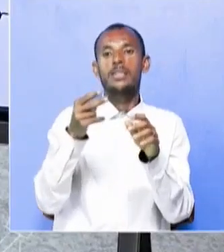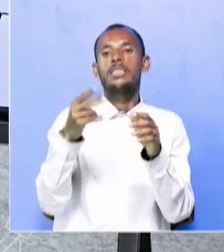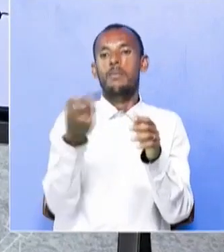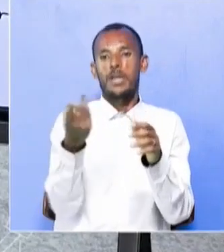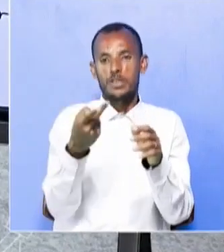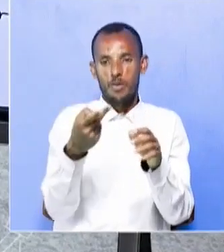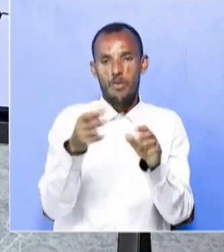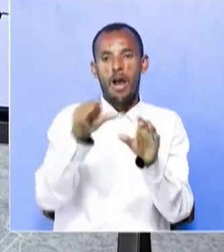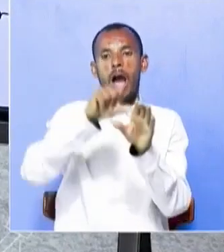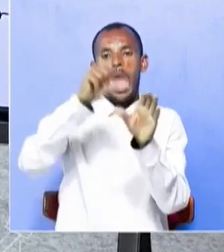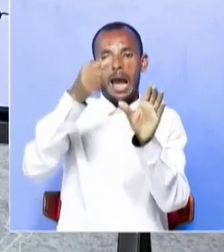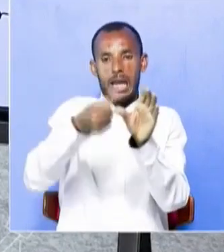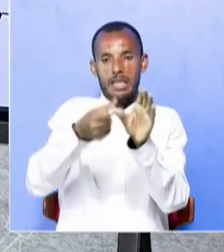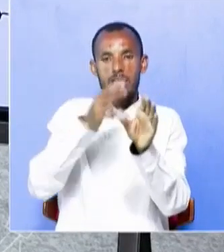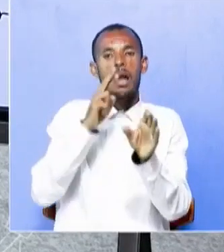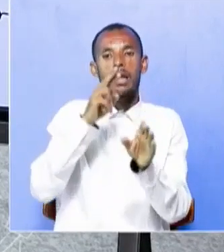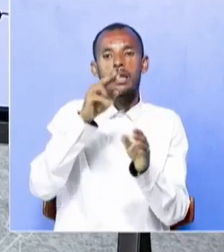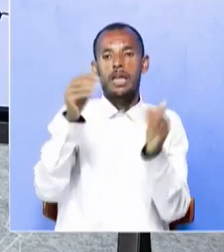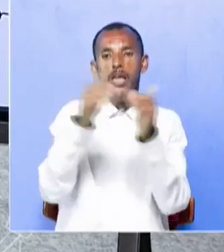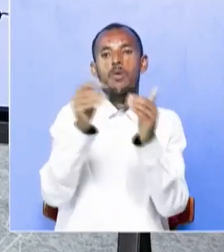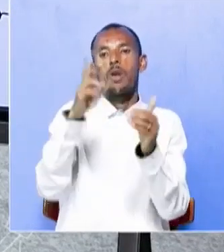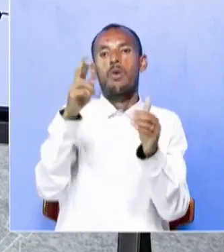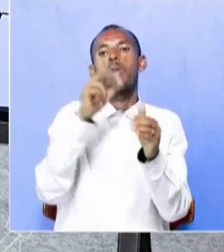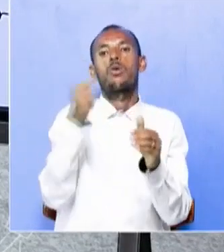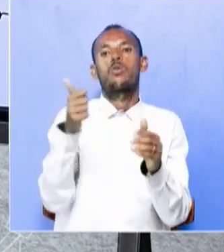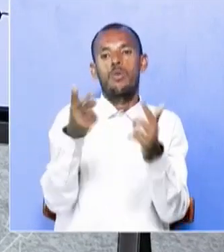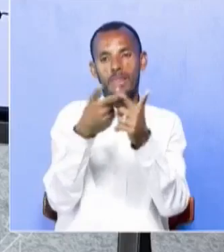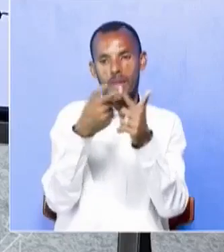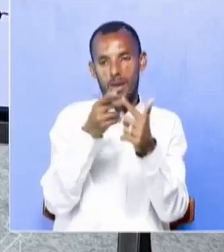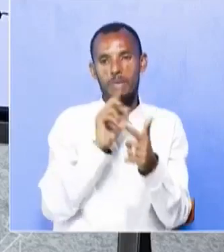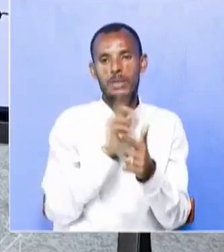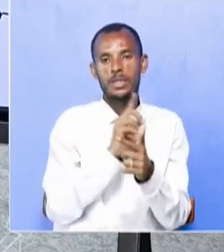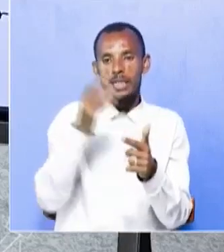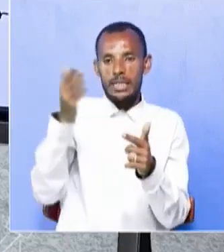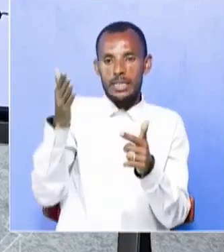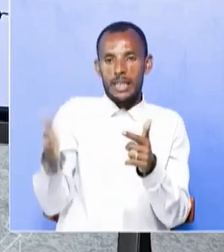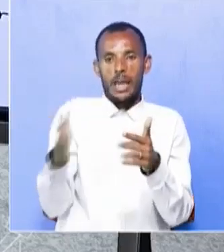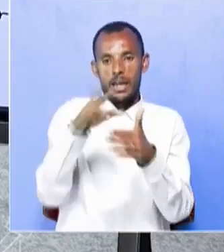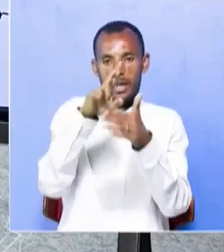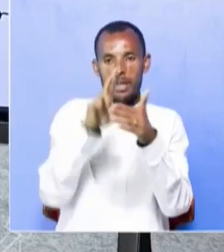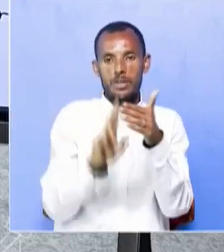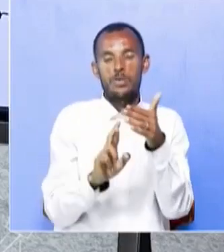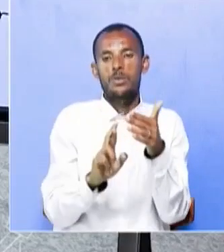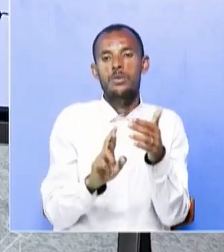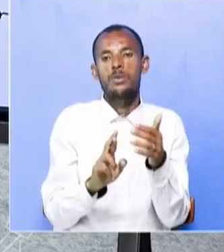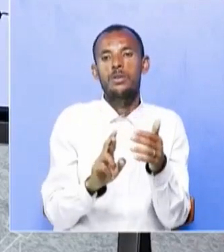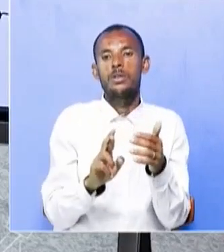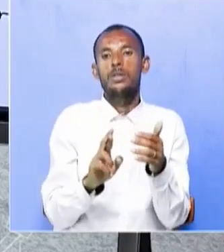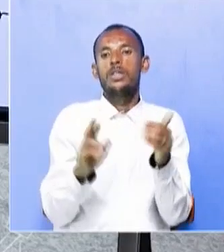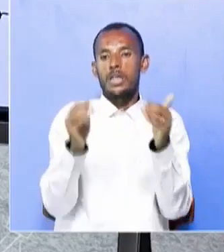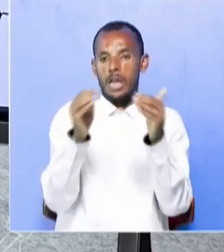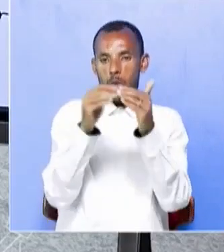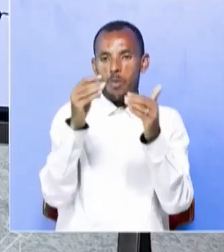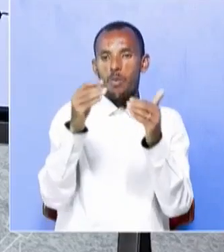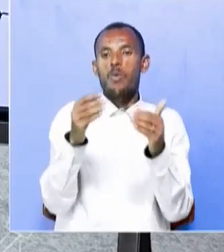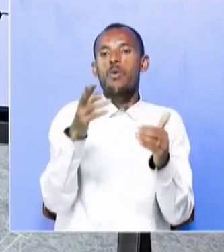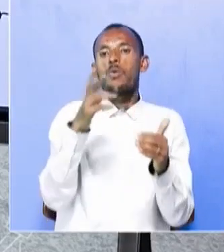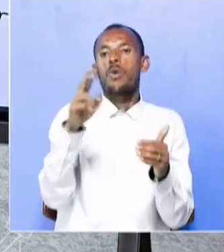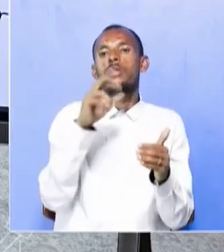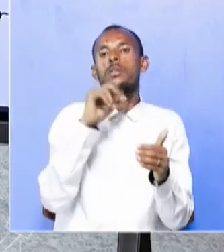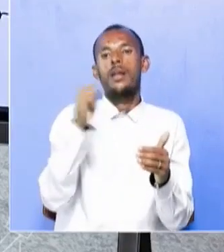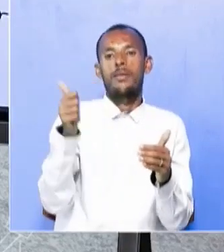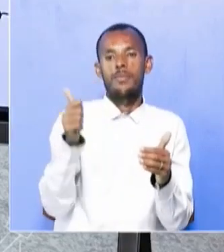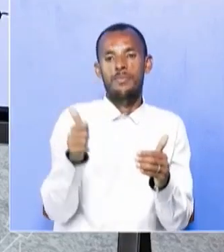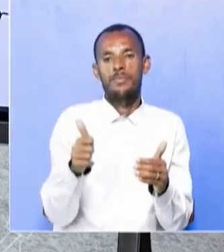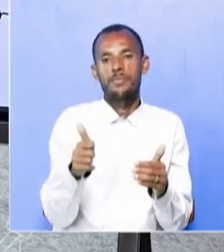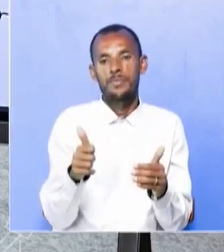of corresponding angles are congruent or not. The second one, you need to cross-check the ratio of all pairs of